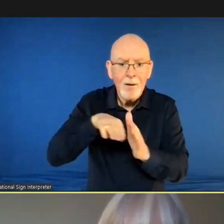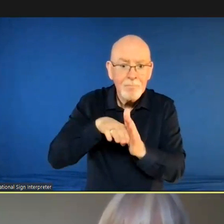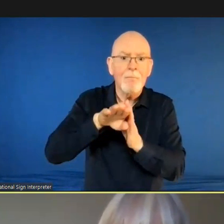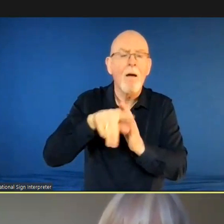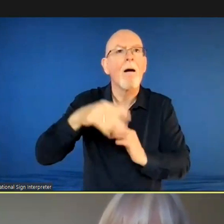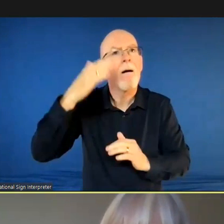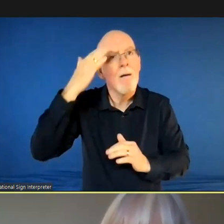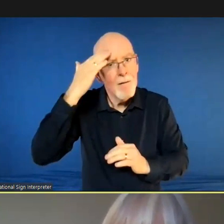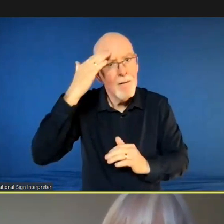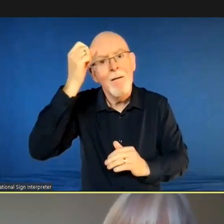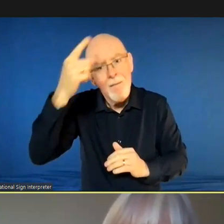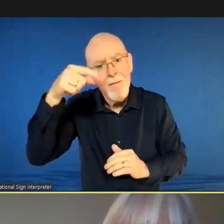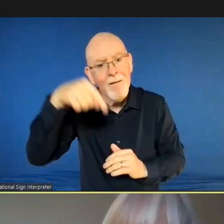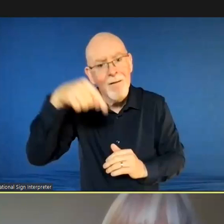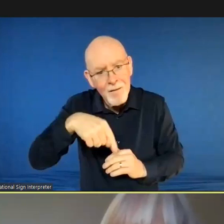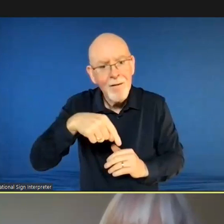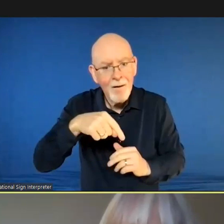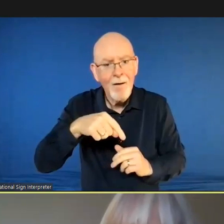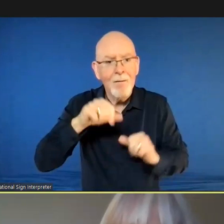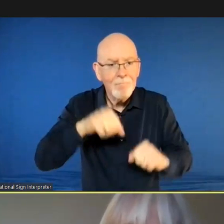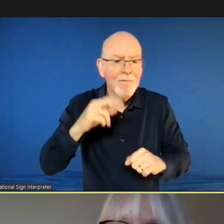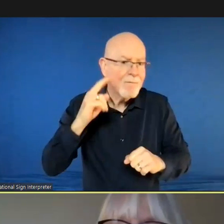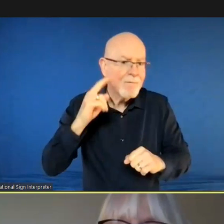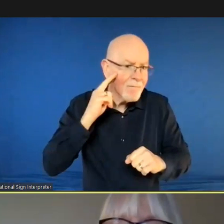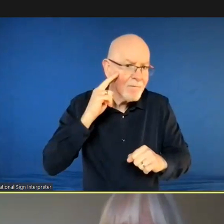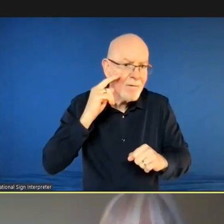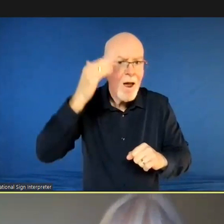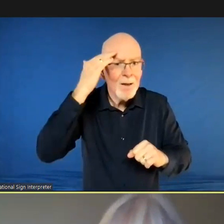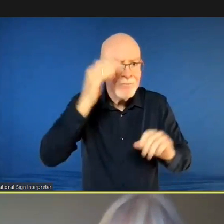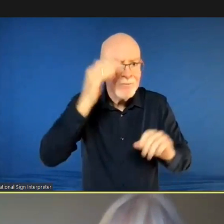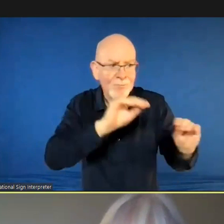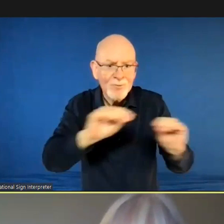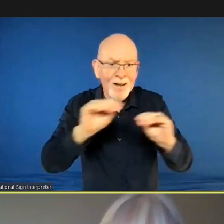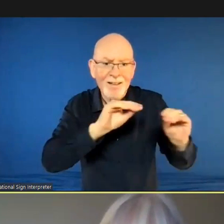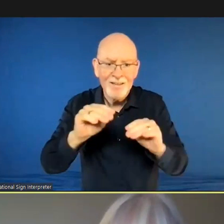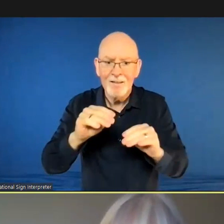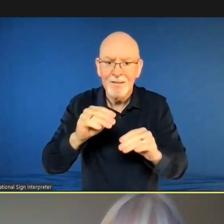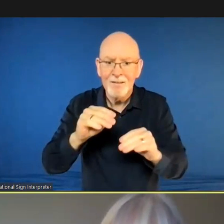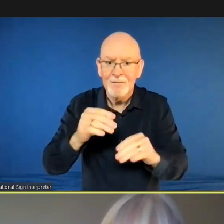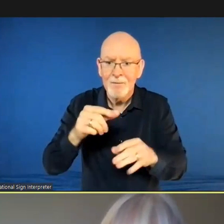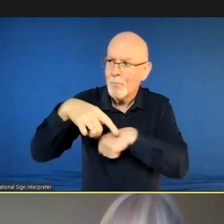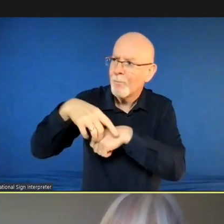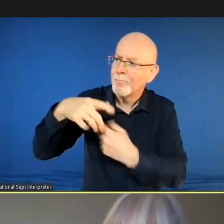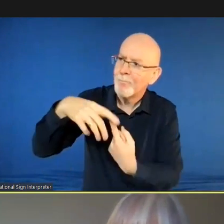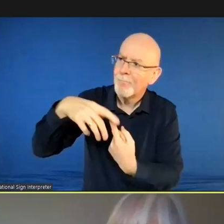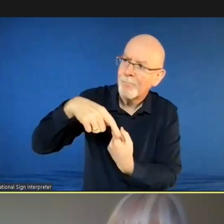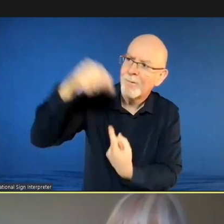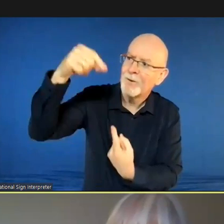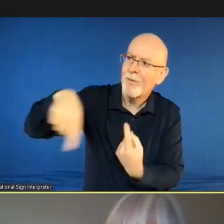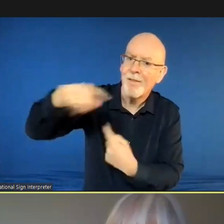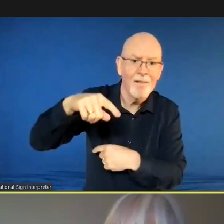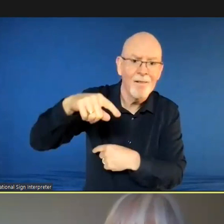decision makers at local and national levels, so that they do become more deaf aware. We